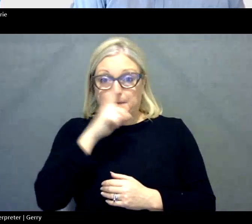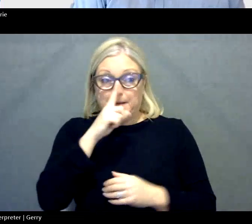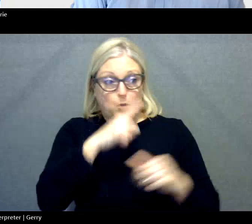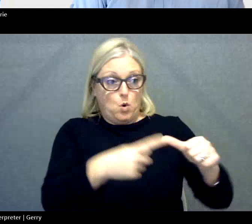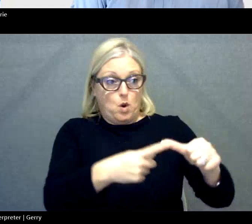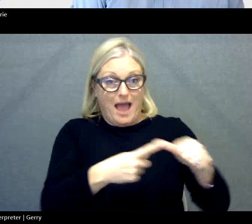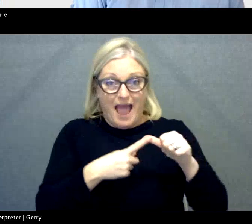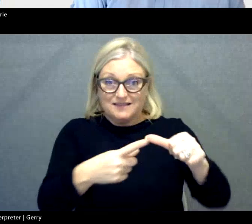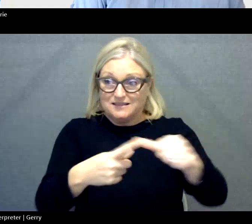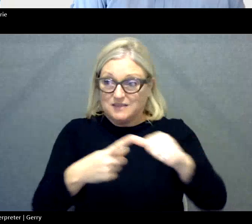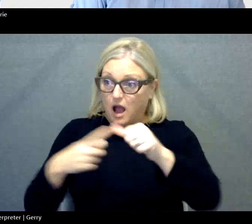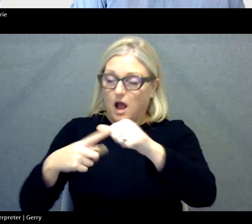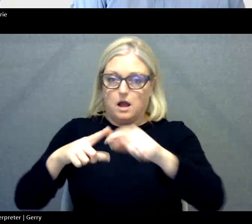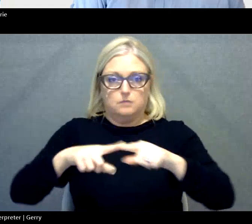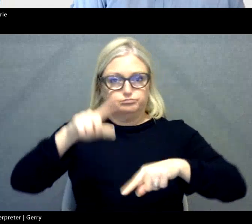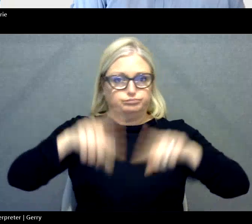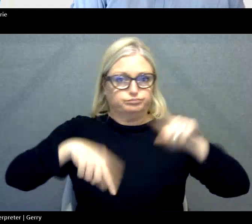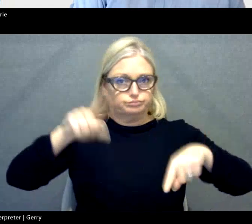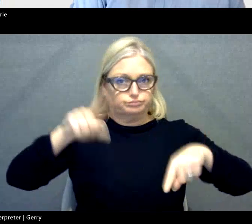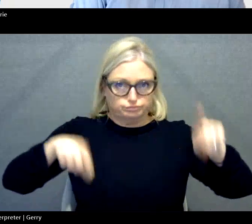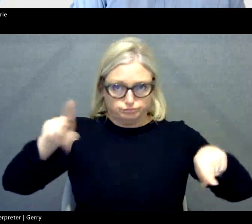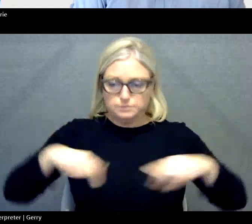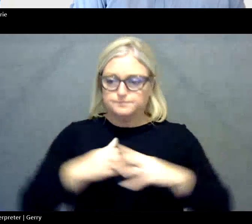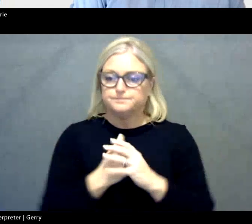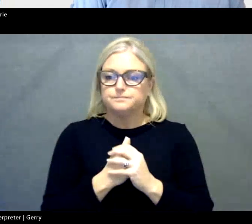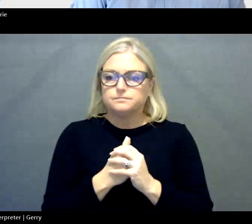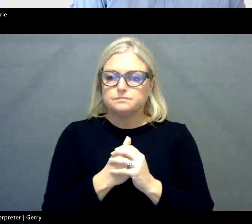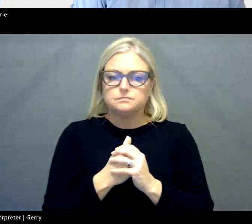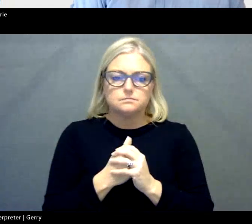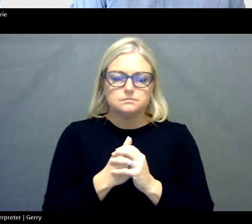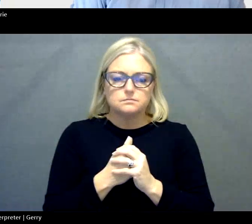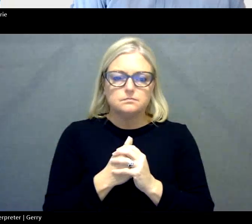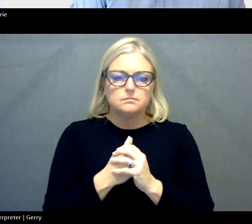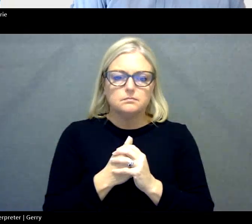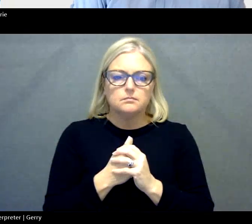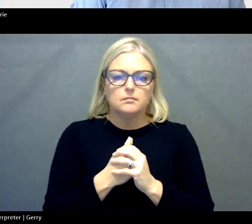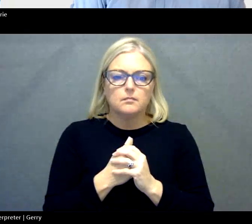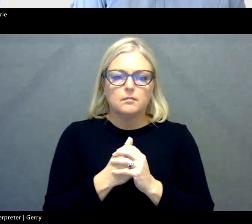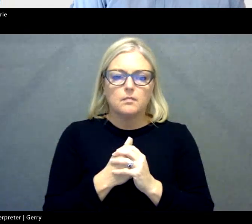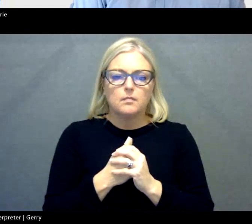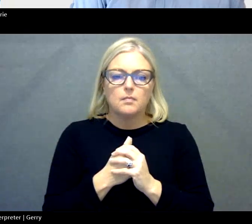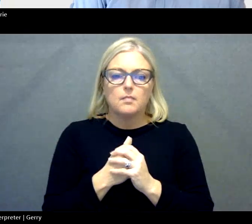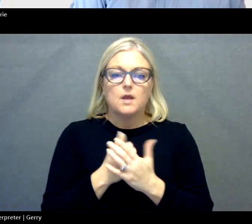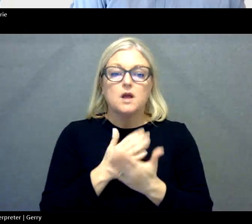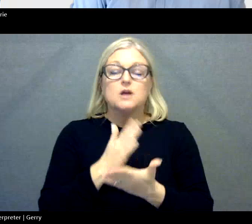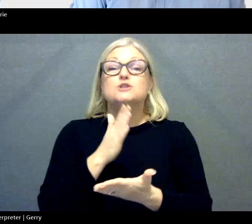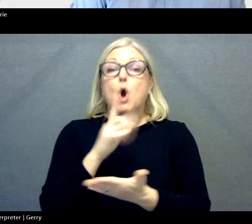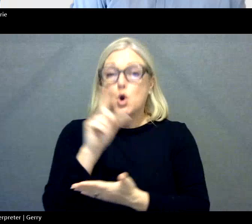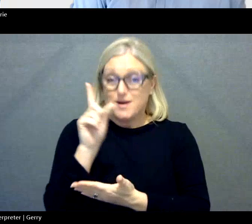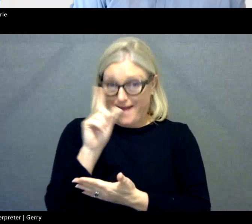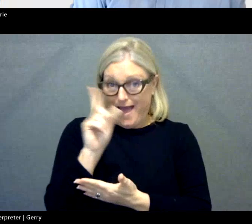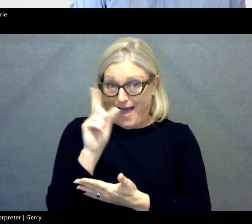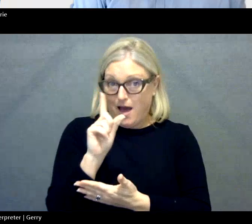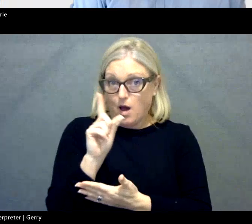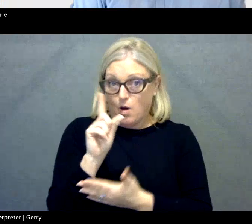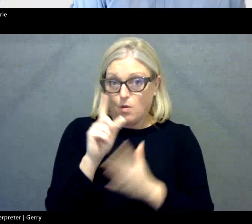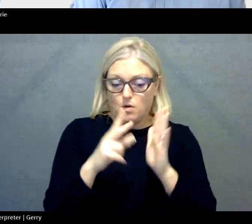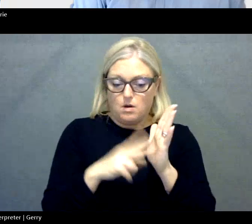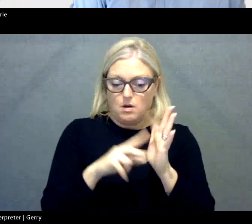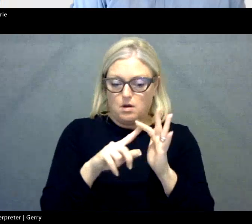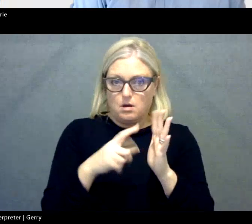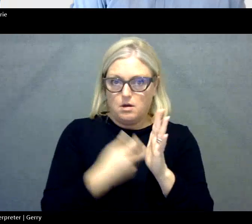time frame. And so we, at the end, it's ending up to this particular version that align with several of the